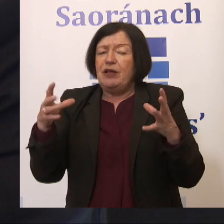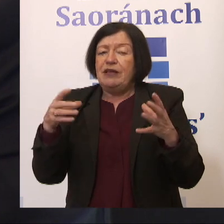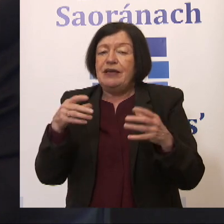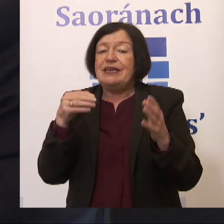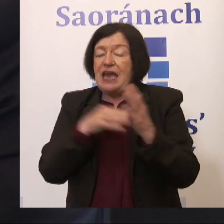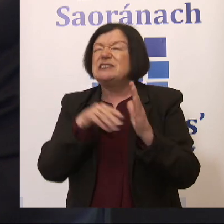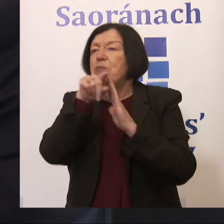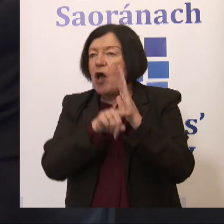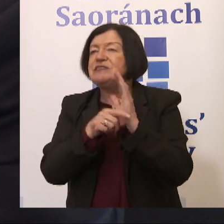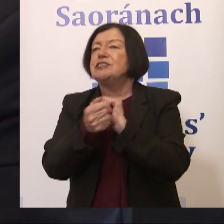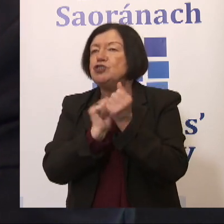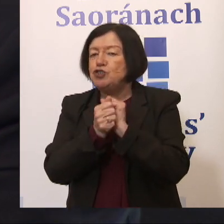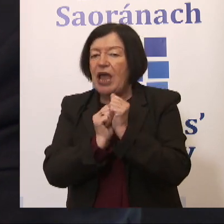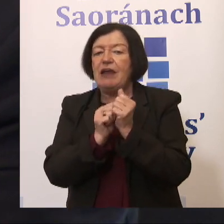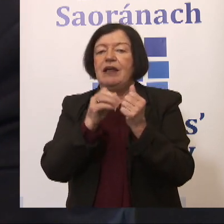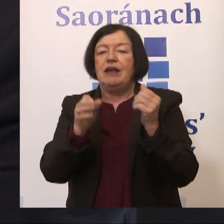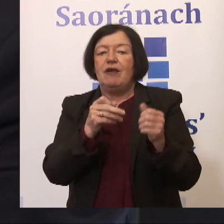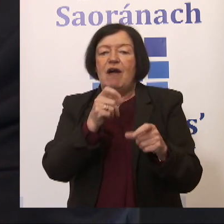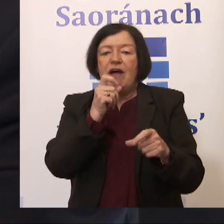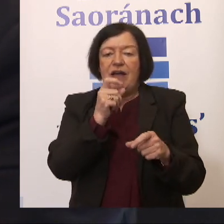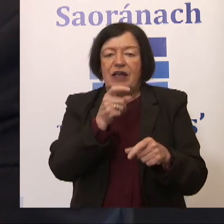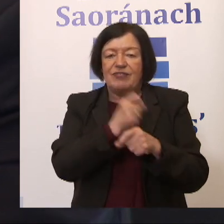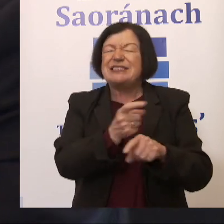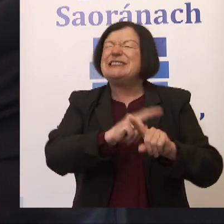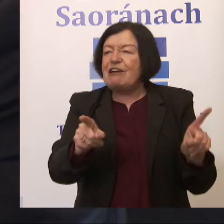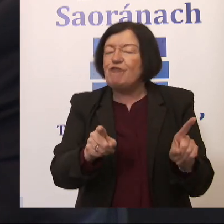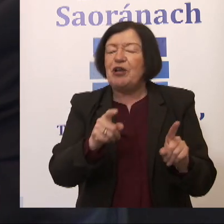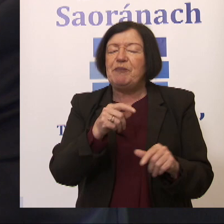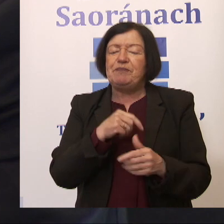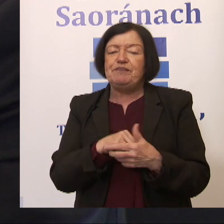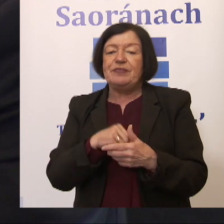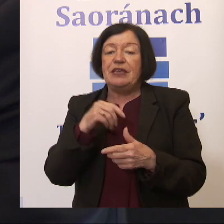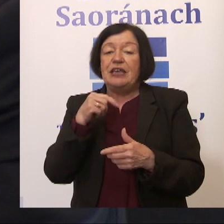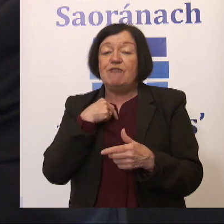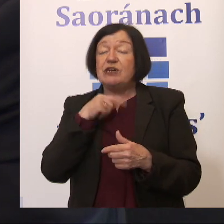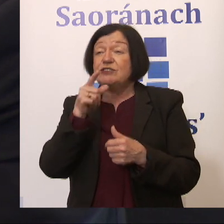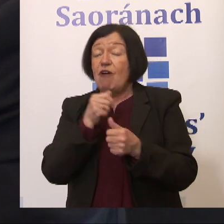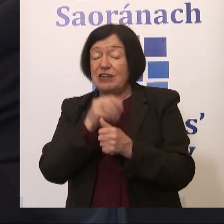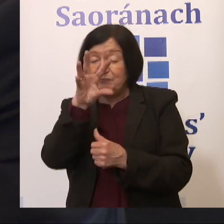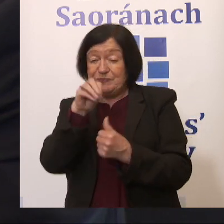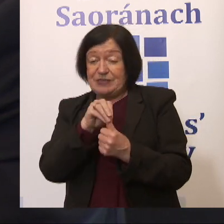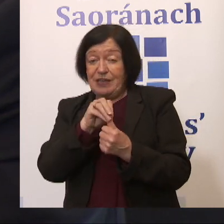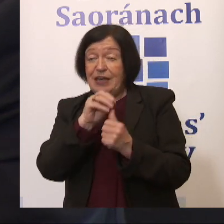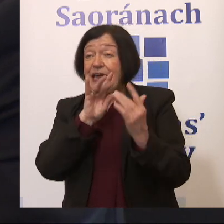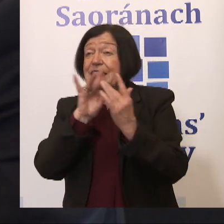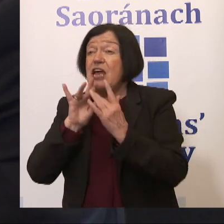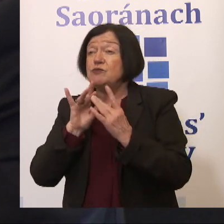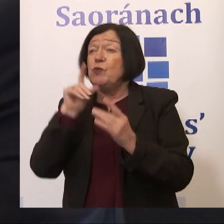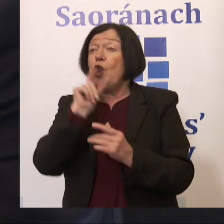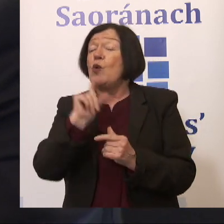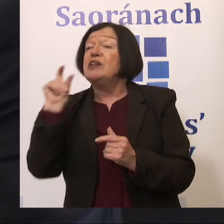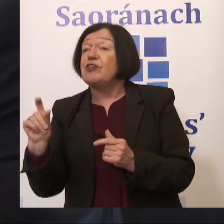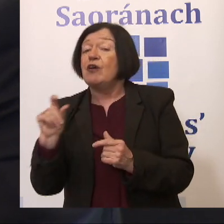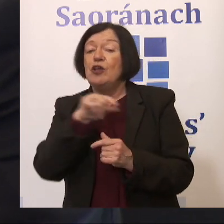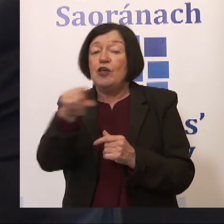Yes, policies can change and you can go harder on something, and that's a different thing. But I think if we're specifically talking about the engagement with local authorities, those